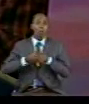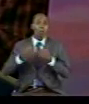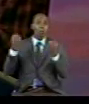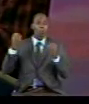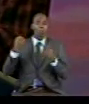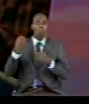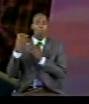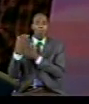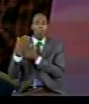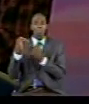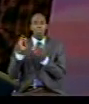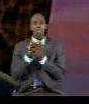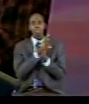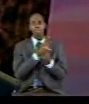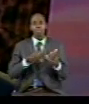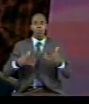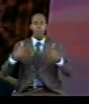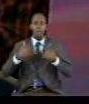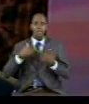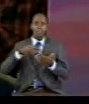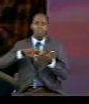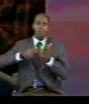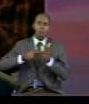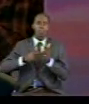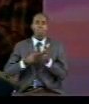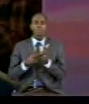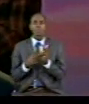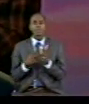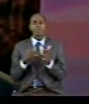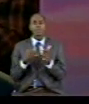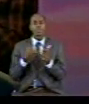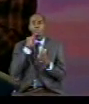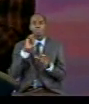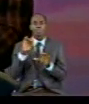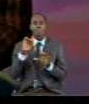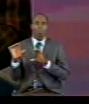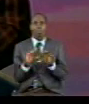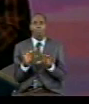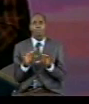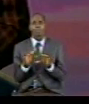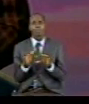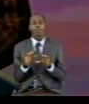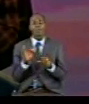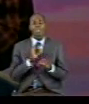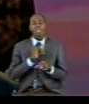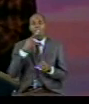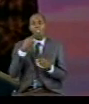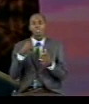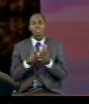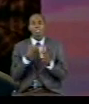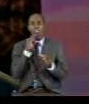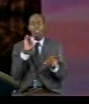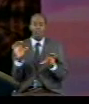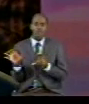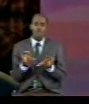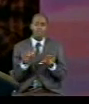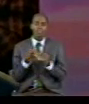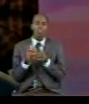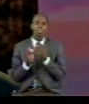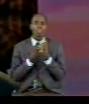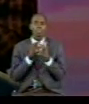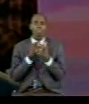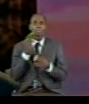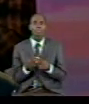himself has repaired. It is done. I said it is done.